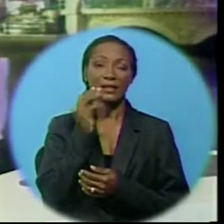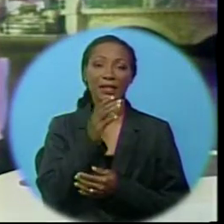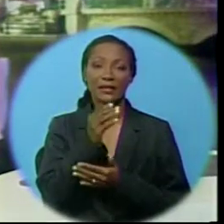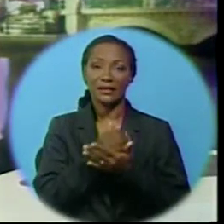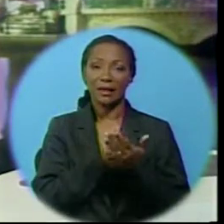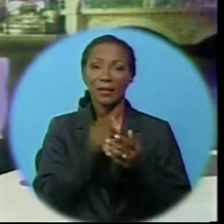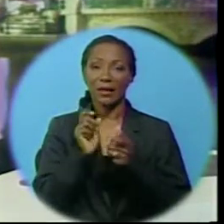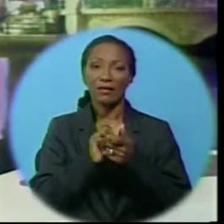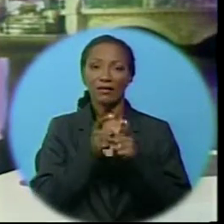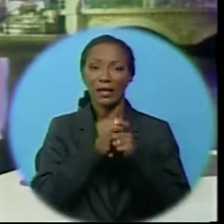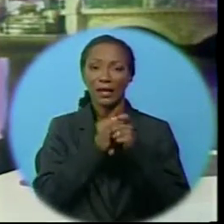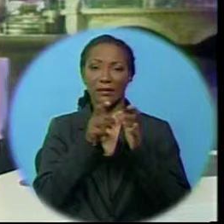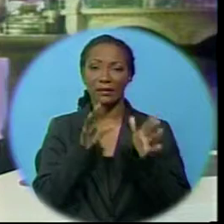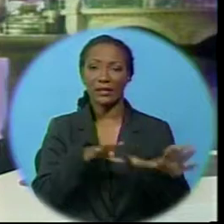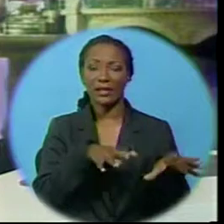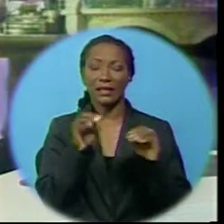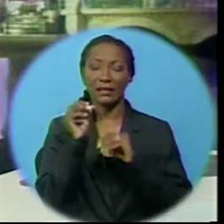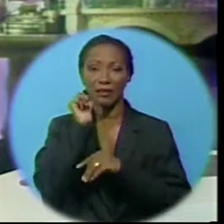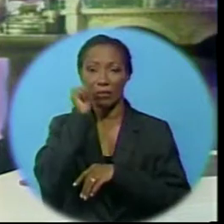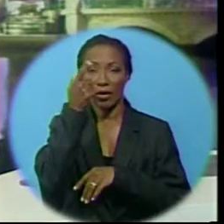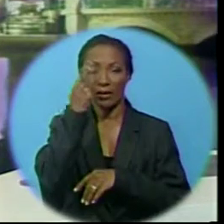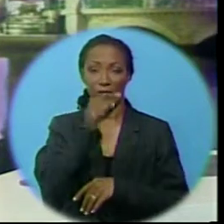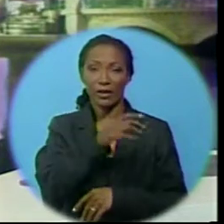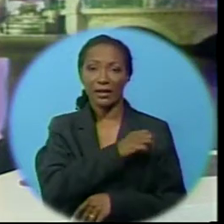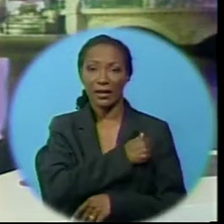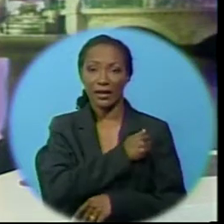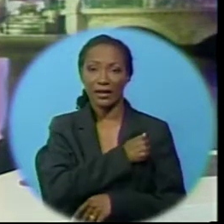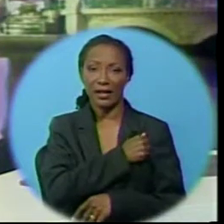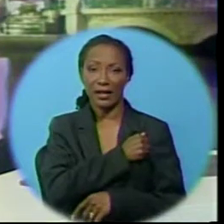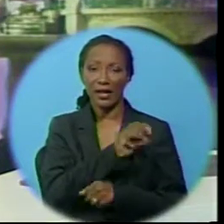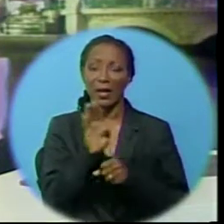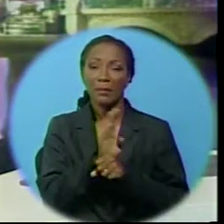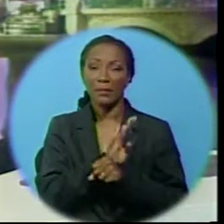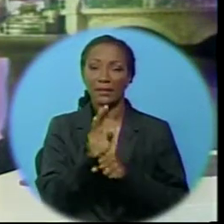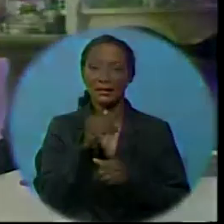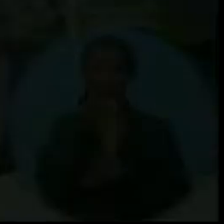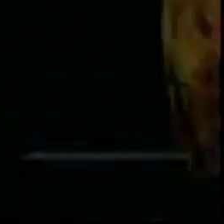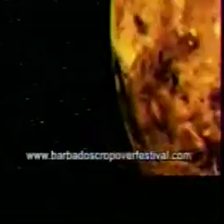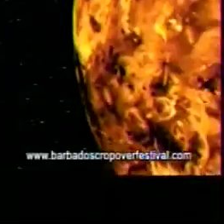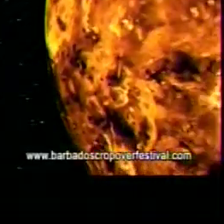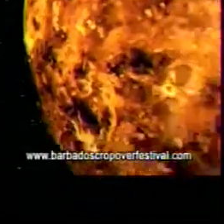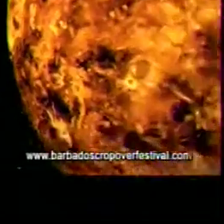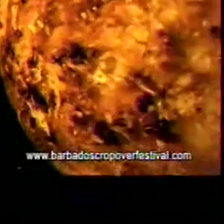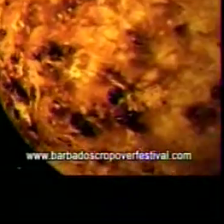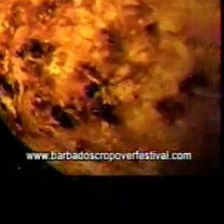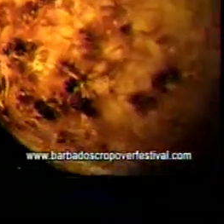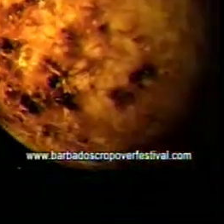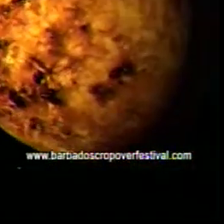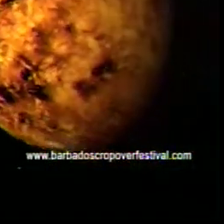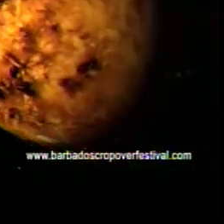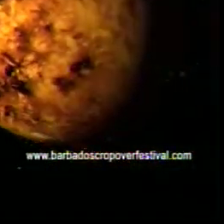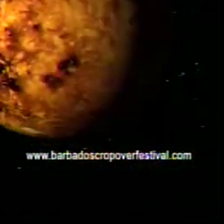island tomorrow for Canada. That's sports. The business report is still to come. They say men are from Mars.